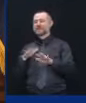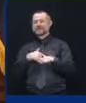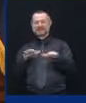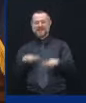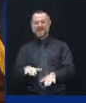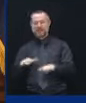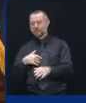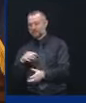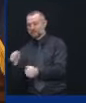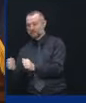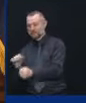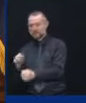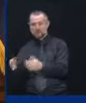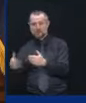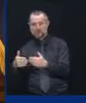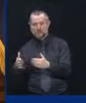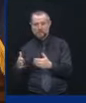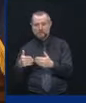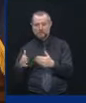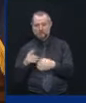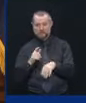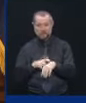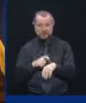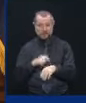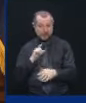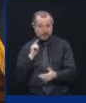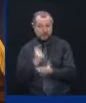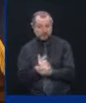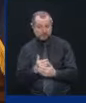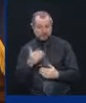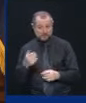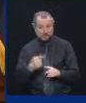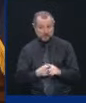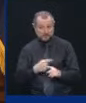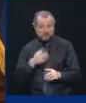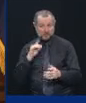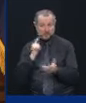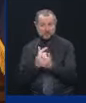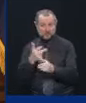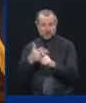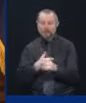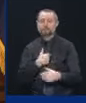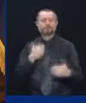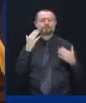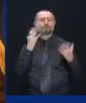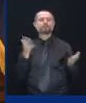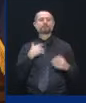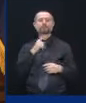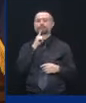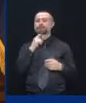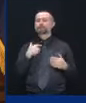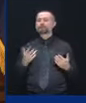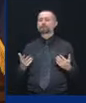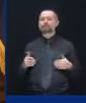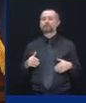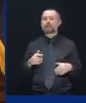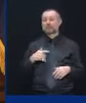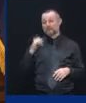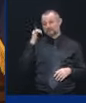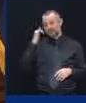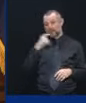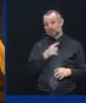have a timeline for you, but we announced, we had the Buffalo Bills games a couple of weeks ago. We